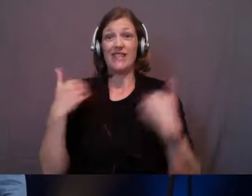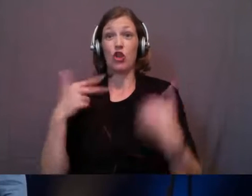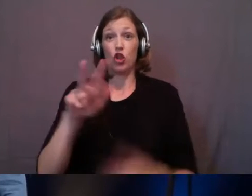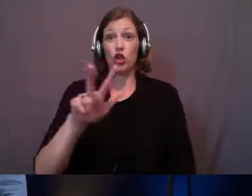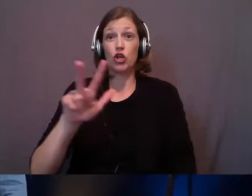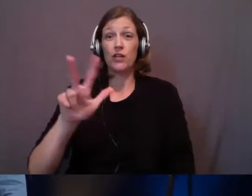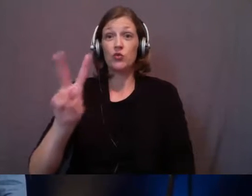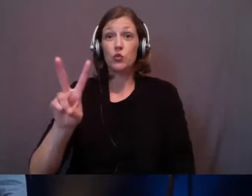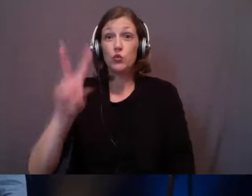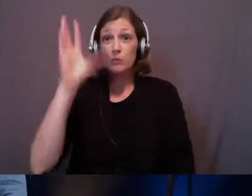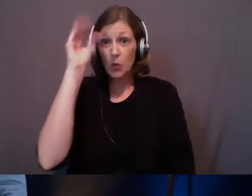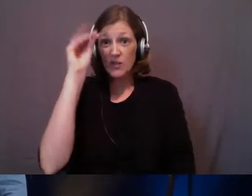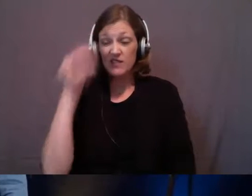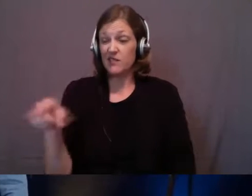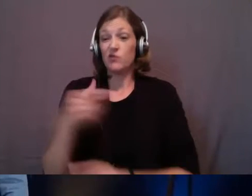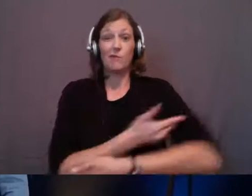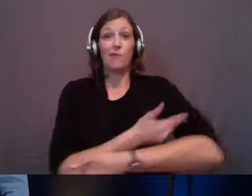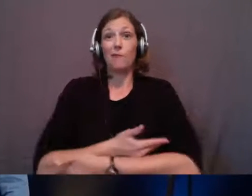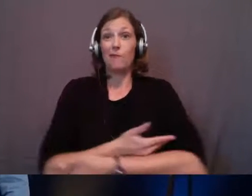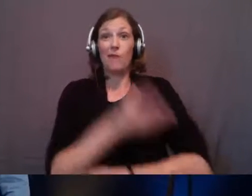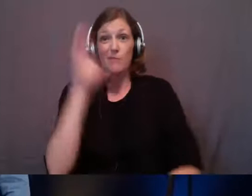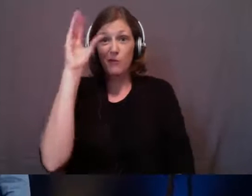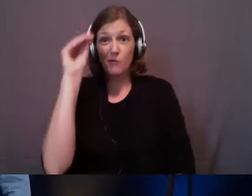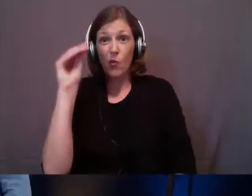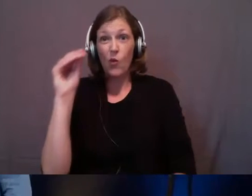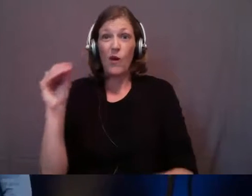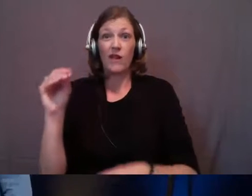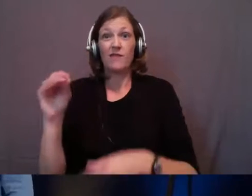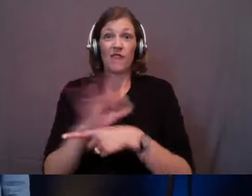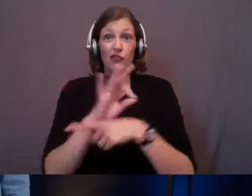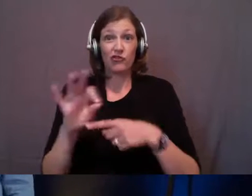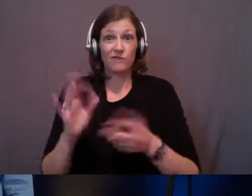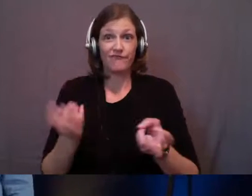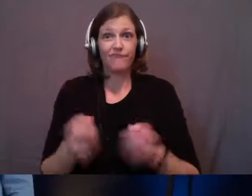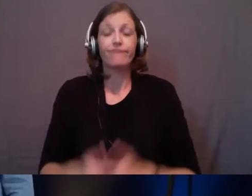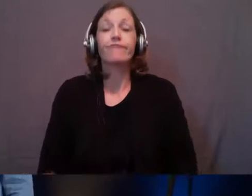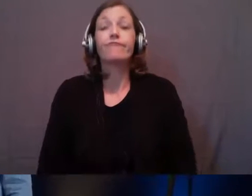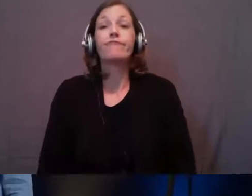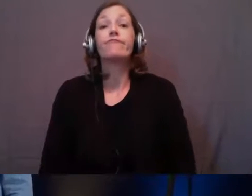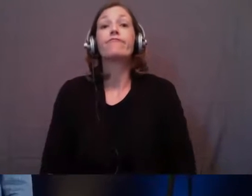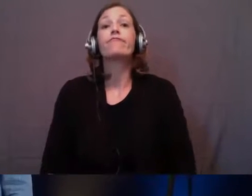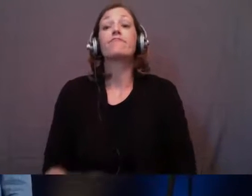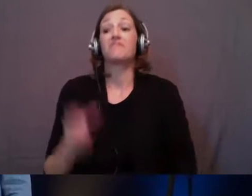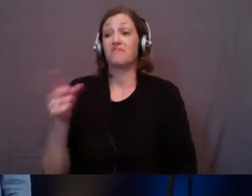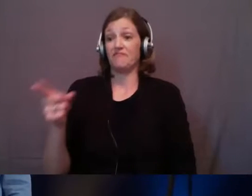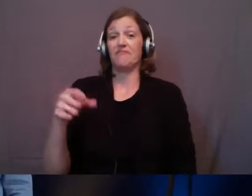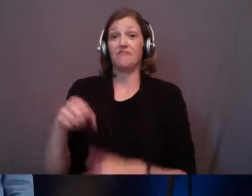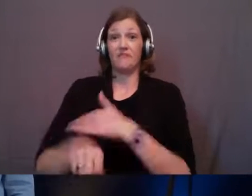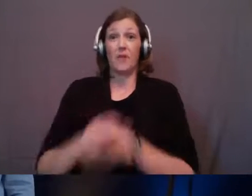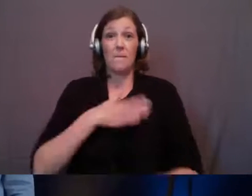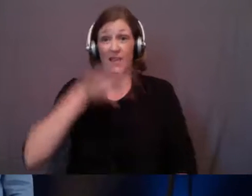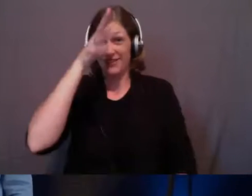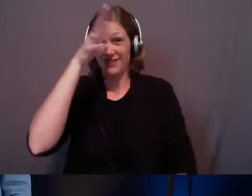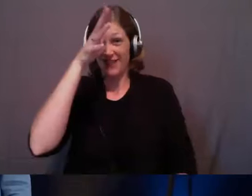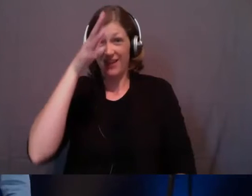factory, baby boy factory. And my dad, I think it was number 16 or 17, I forget, all right? And when he was being born, he was one of 5